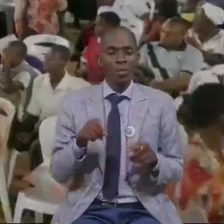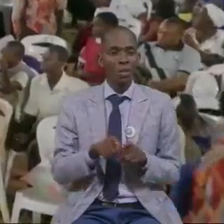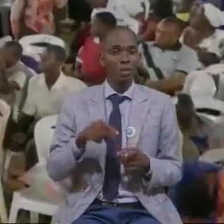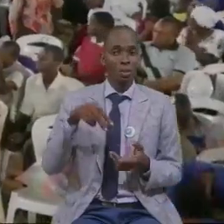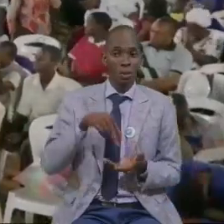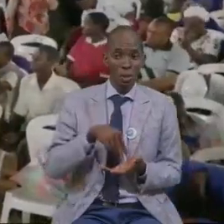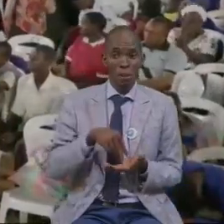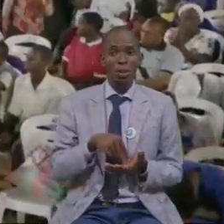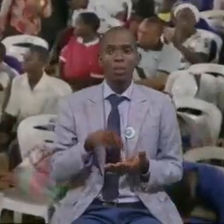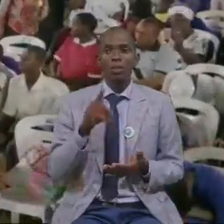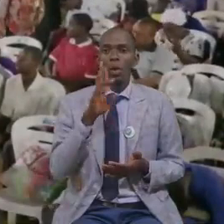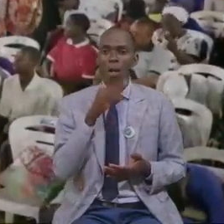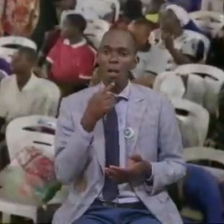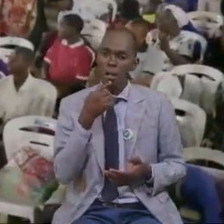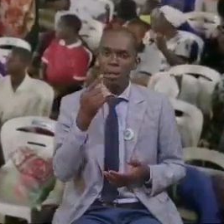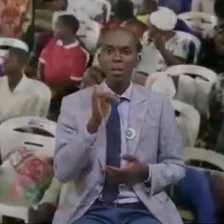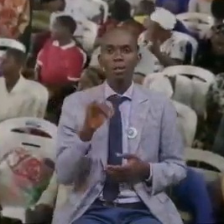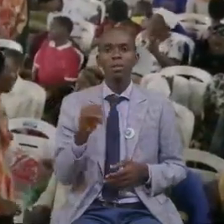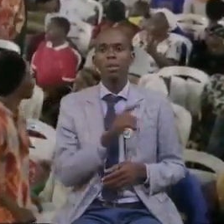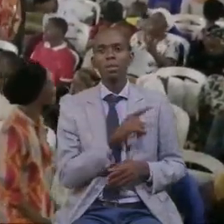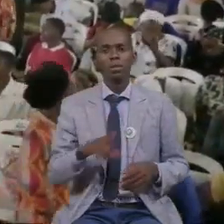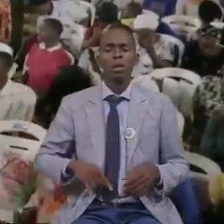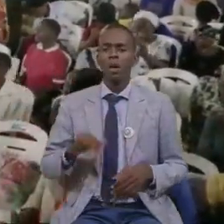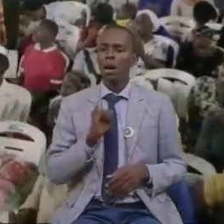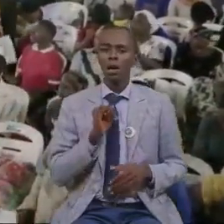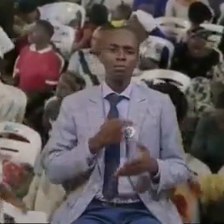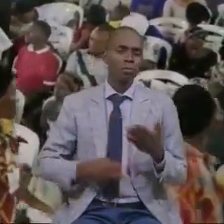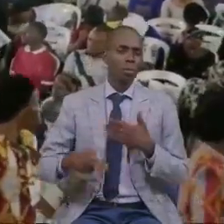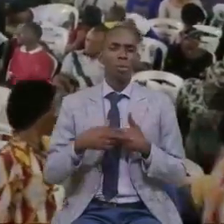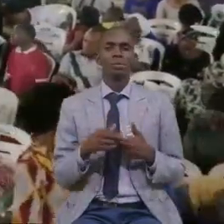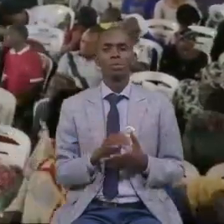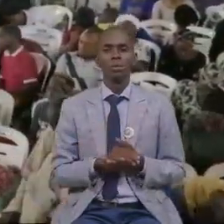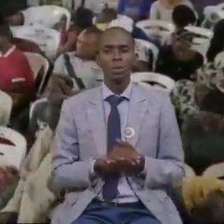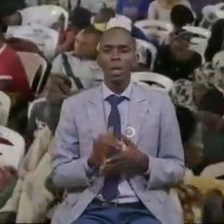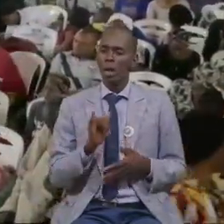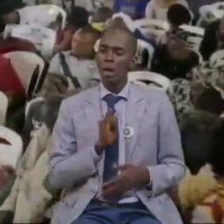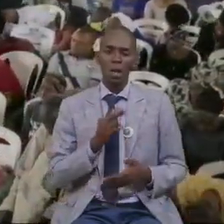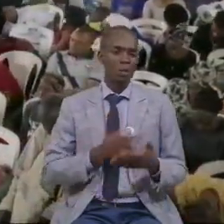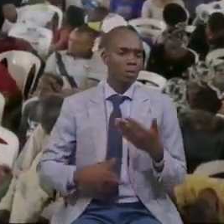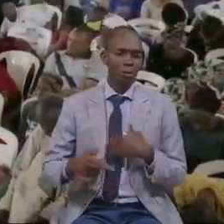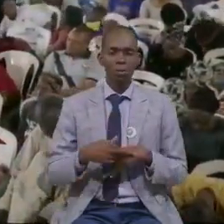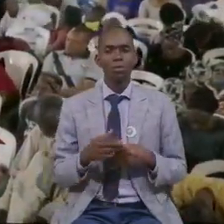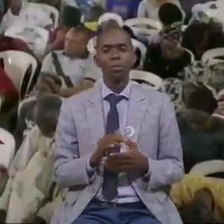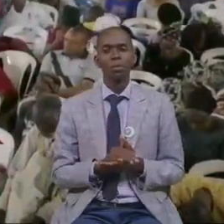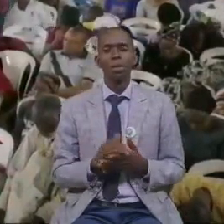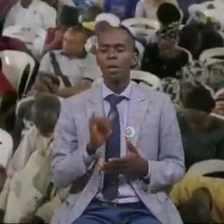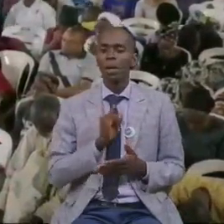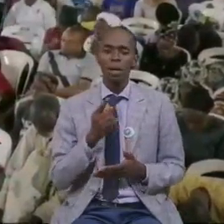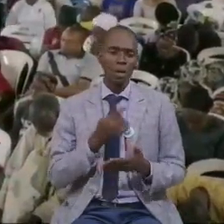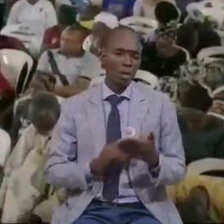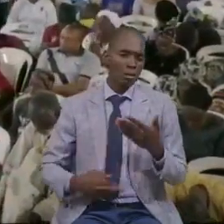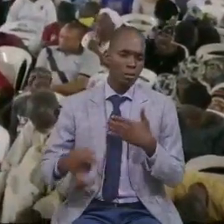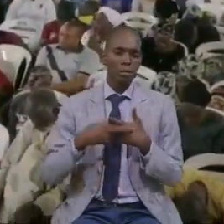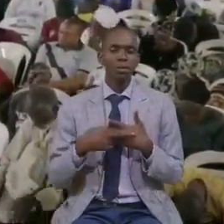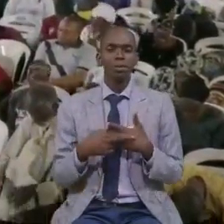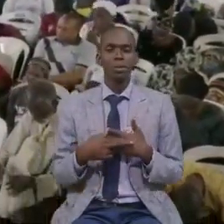you're telling the Lord, I return. I return. I return. I